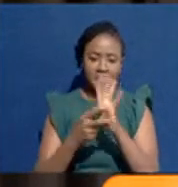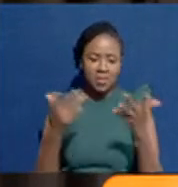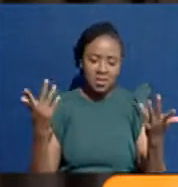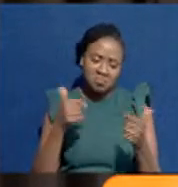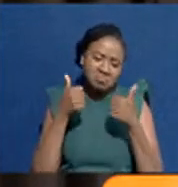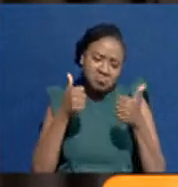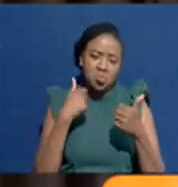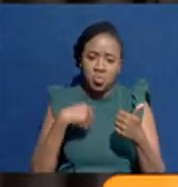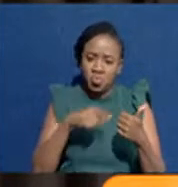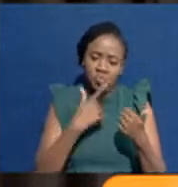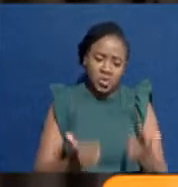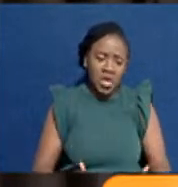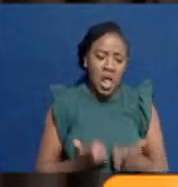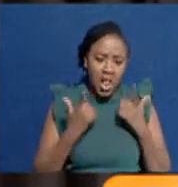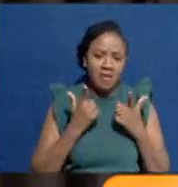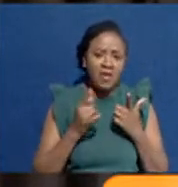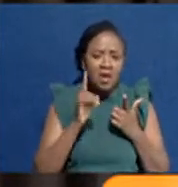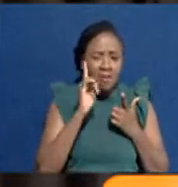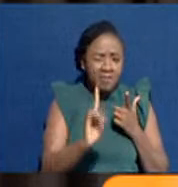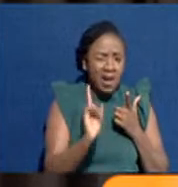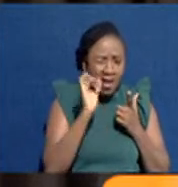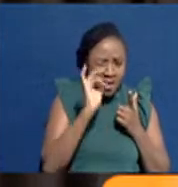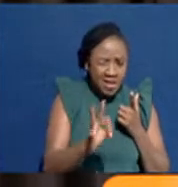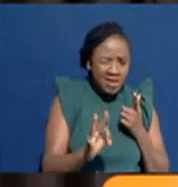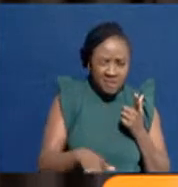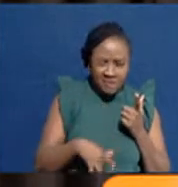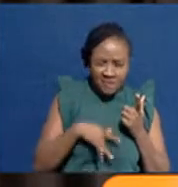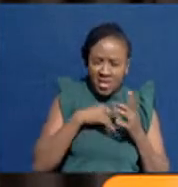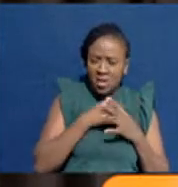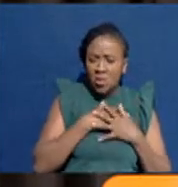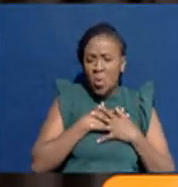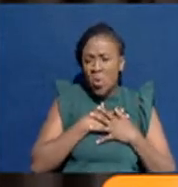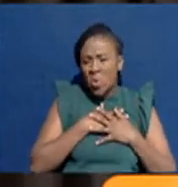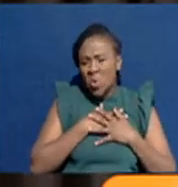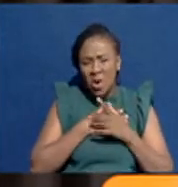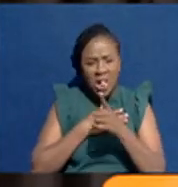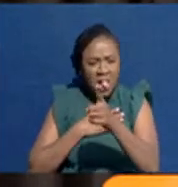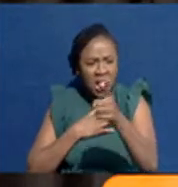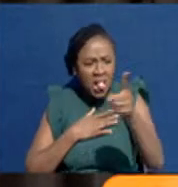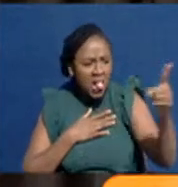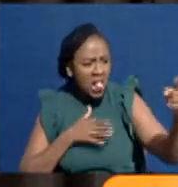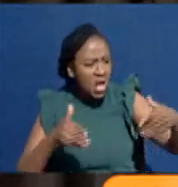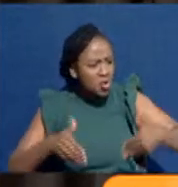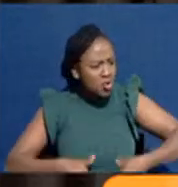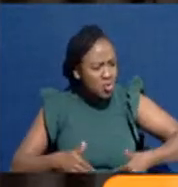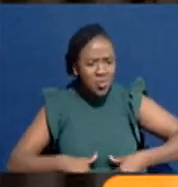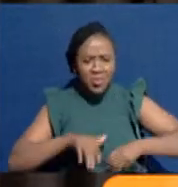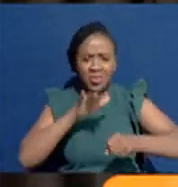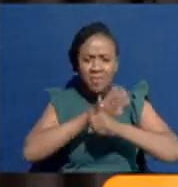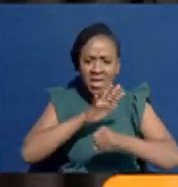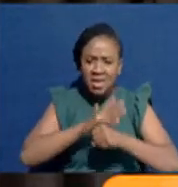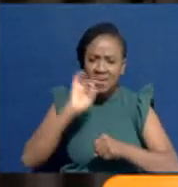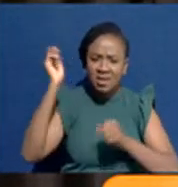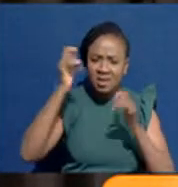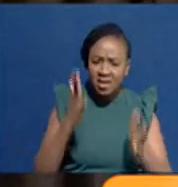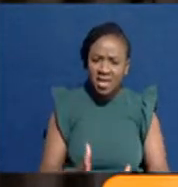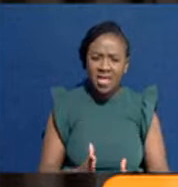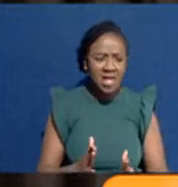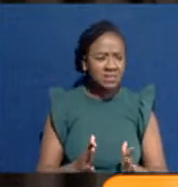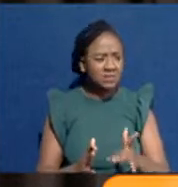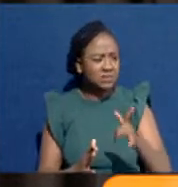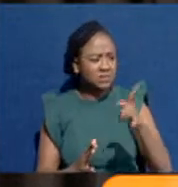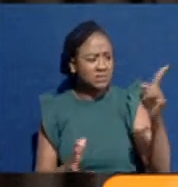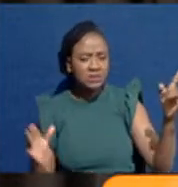alive. But if we feel the pain of the millions of young people who are looking